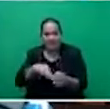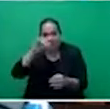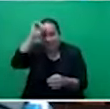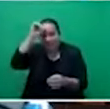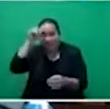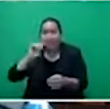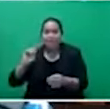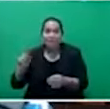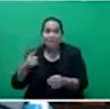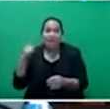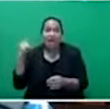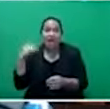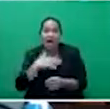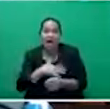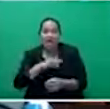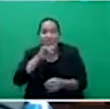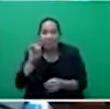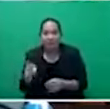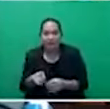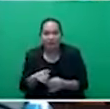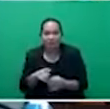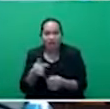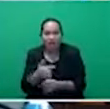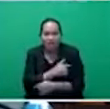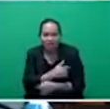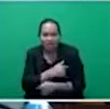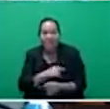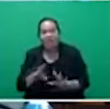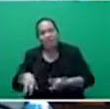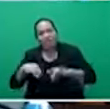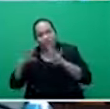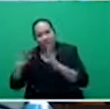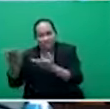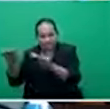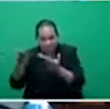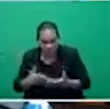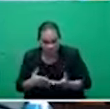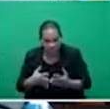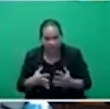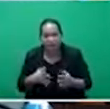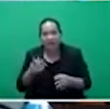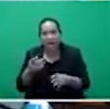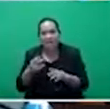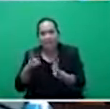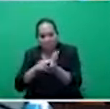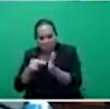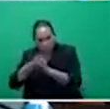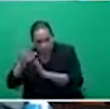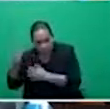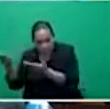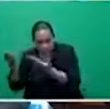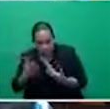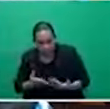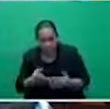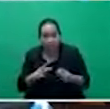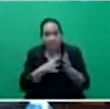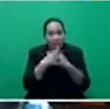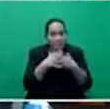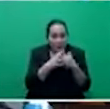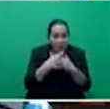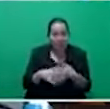doses. Then the Australians, then the Kiwis, then the Americans, and now even the French are giving us doses. No